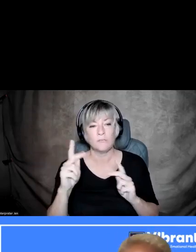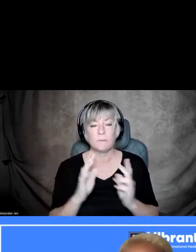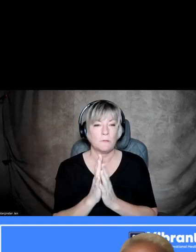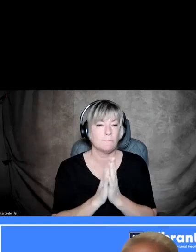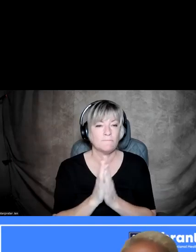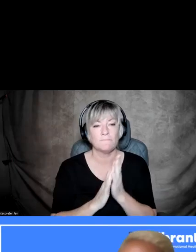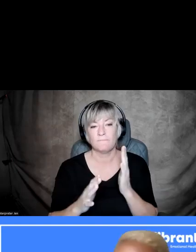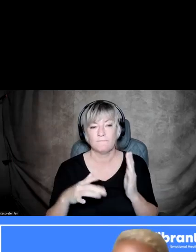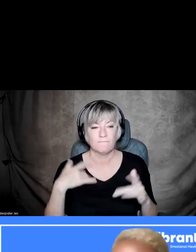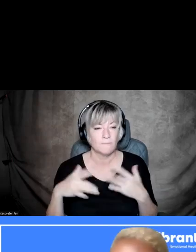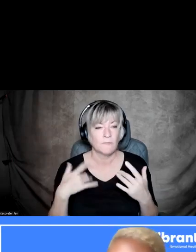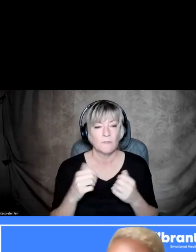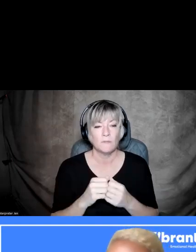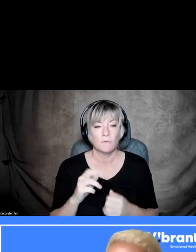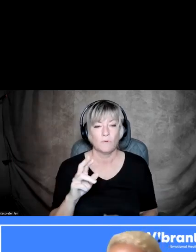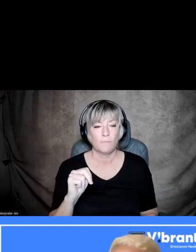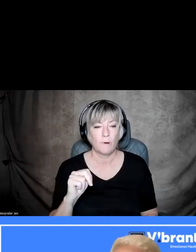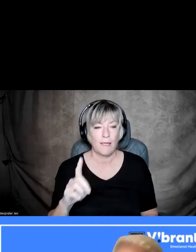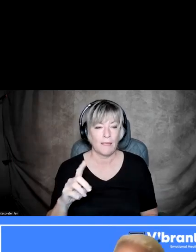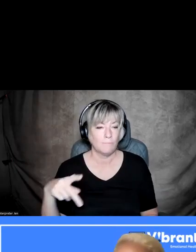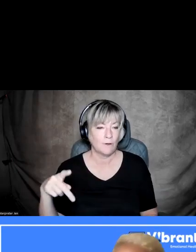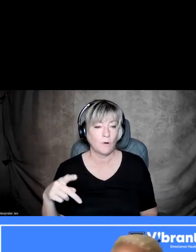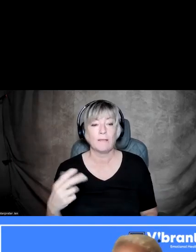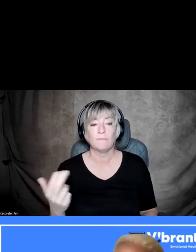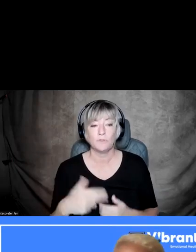talking with Brad Pendergraph. So make sure you join